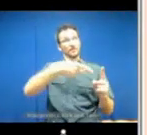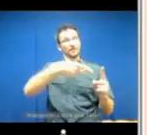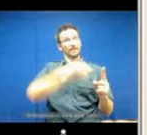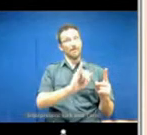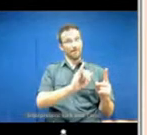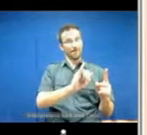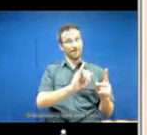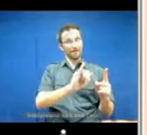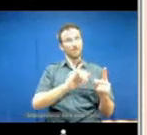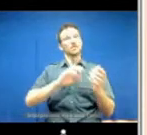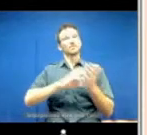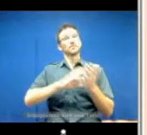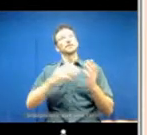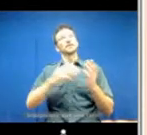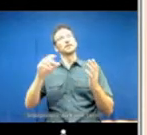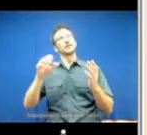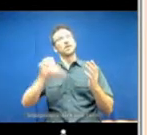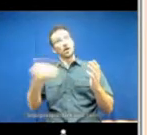a CDI as well?